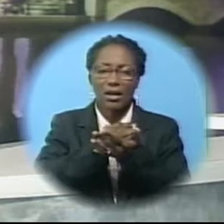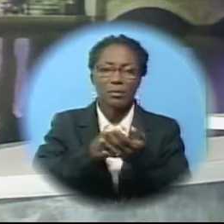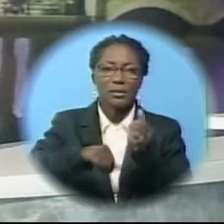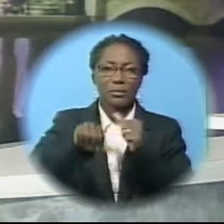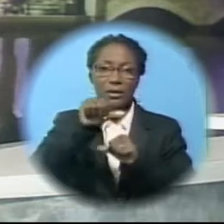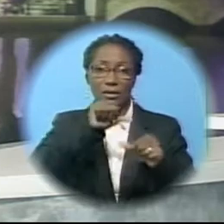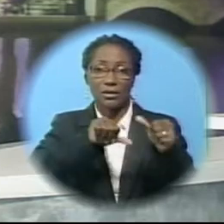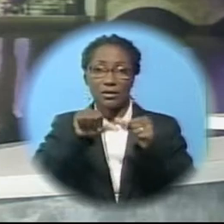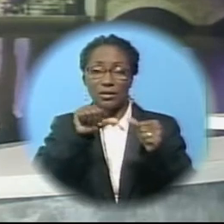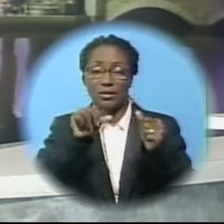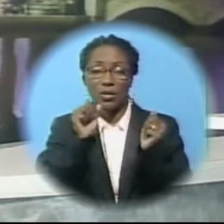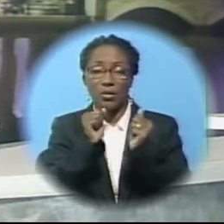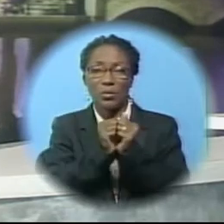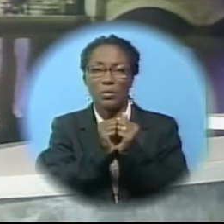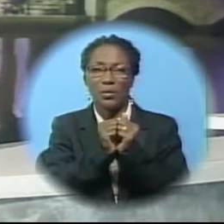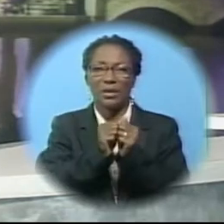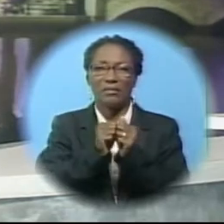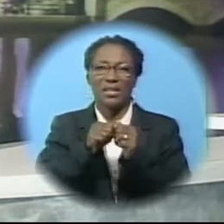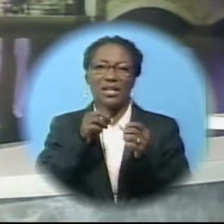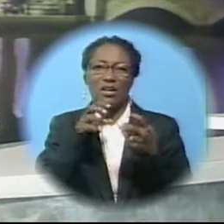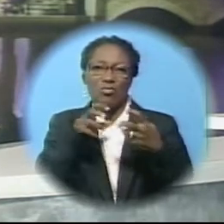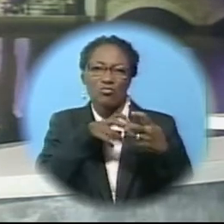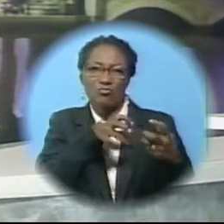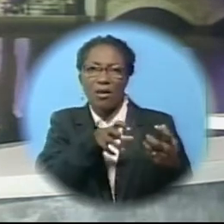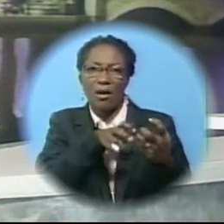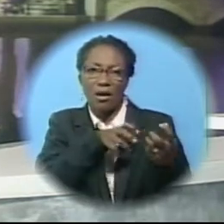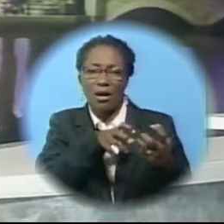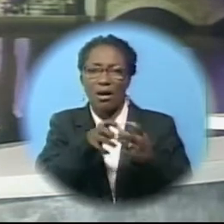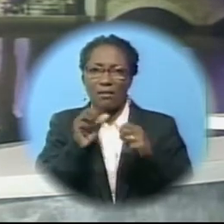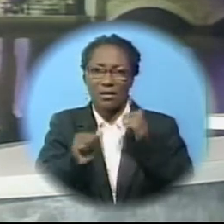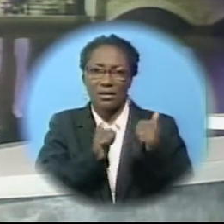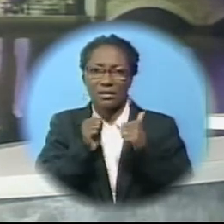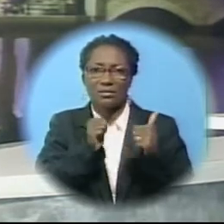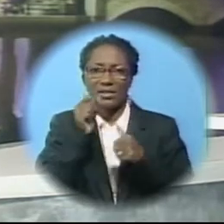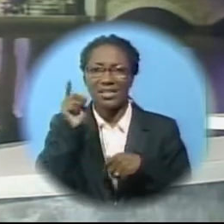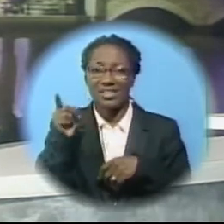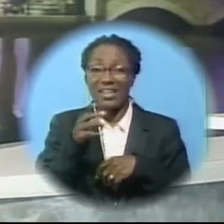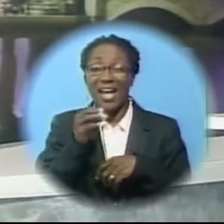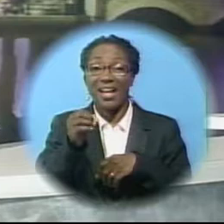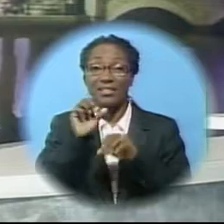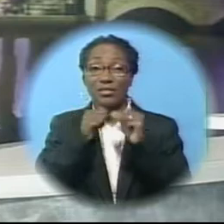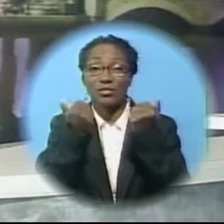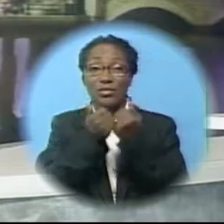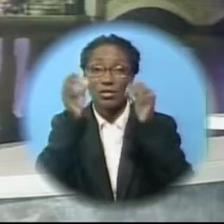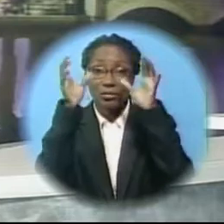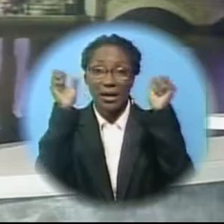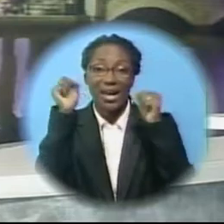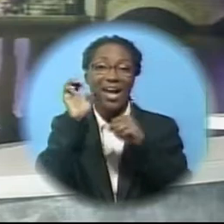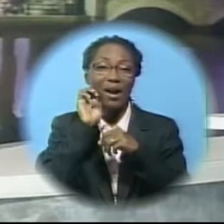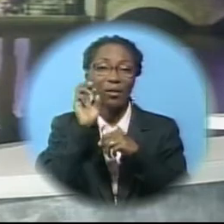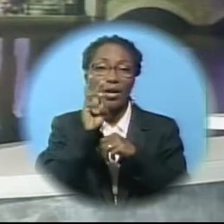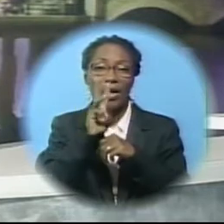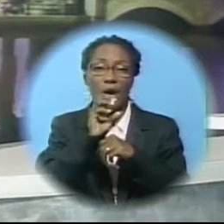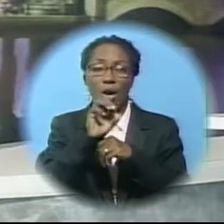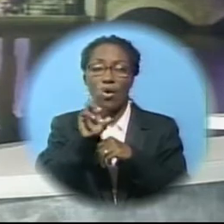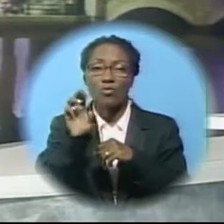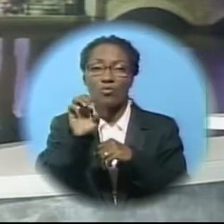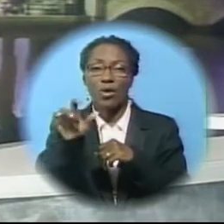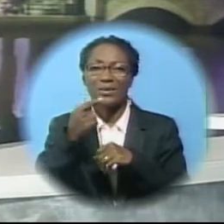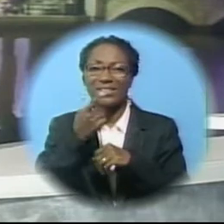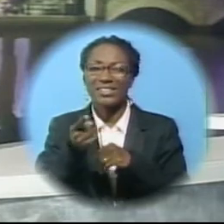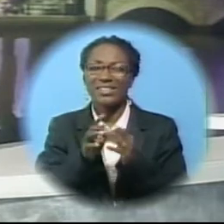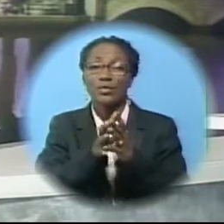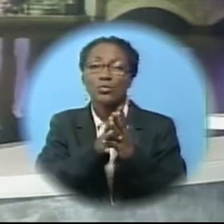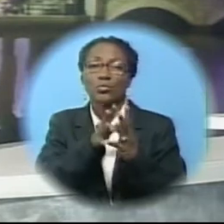possible to lead a safe and happy life. He and the association's president, Erica Worrell, also believe it's too expensive to